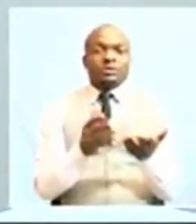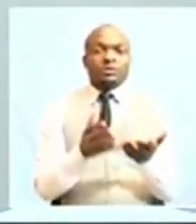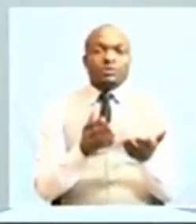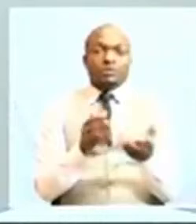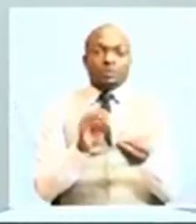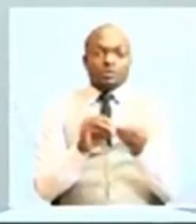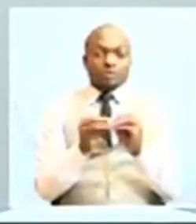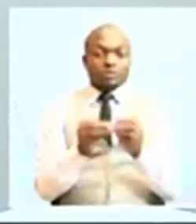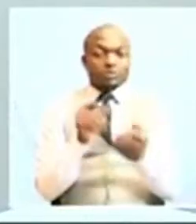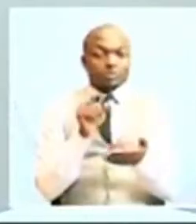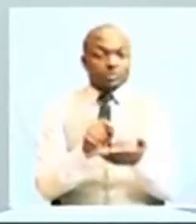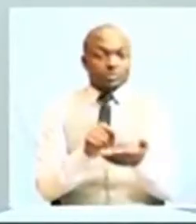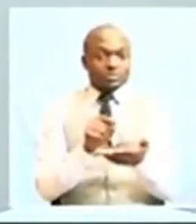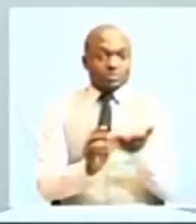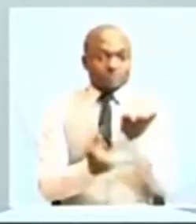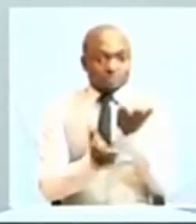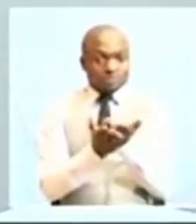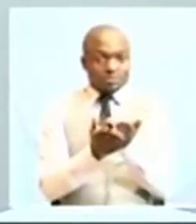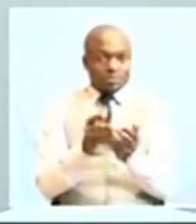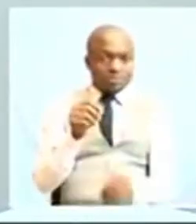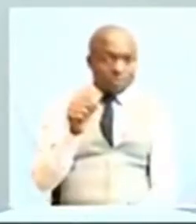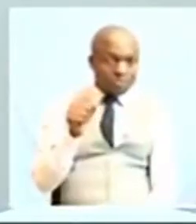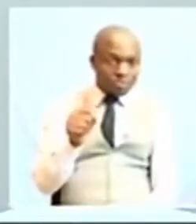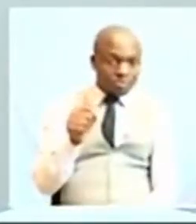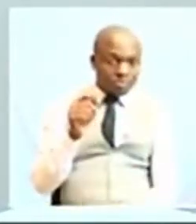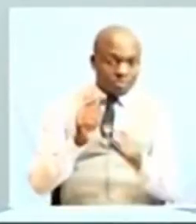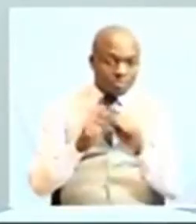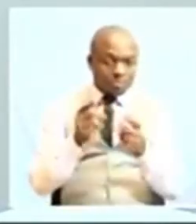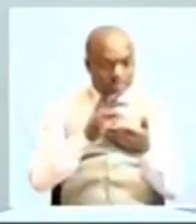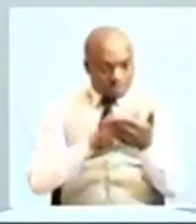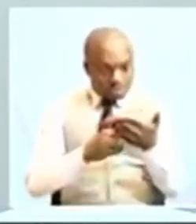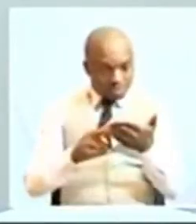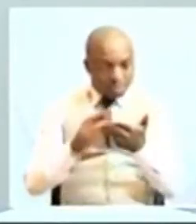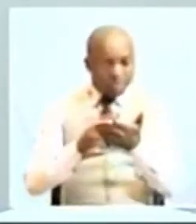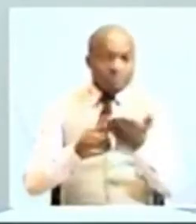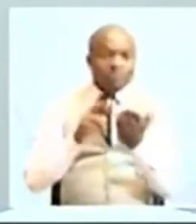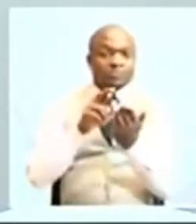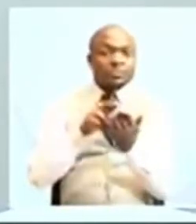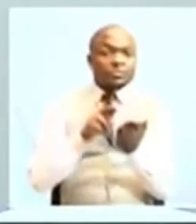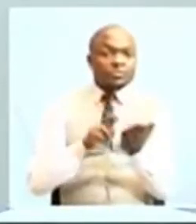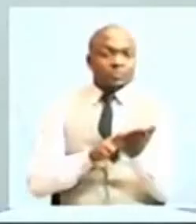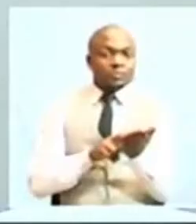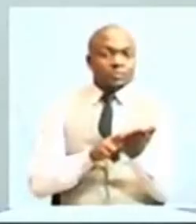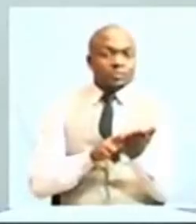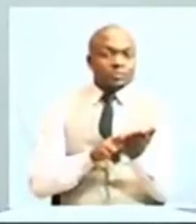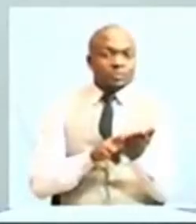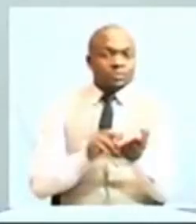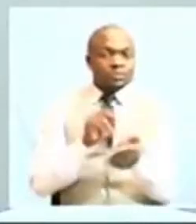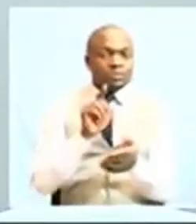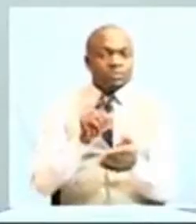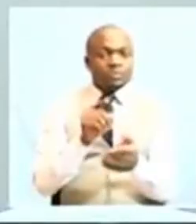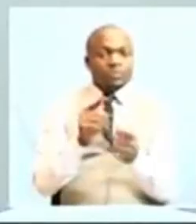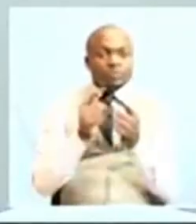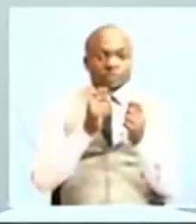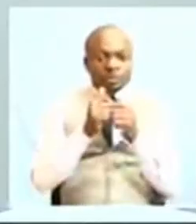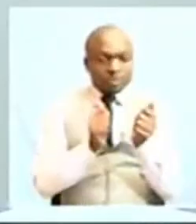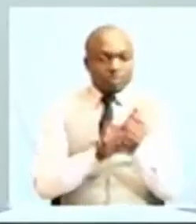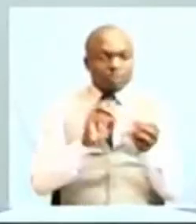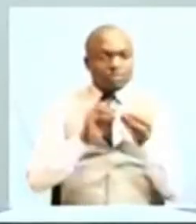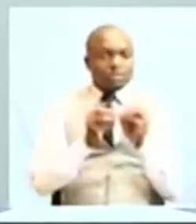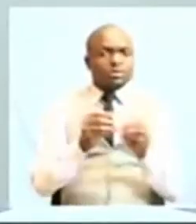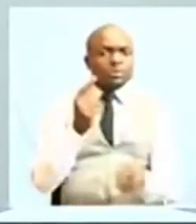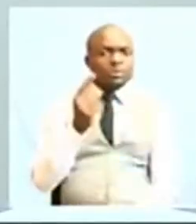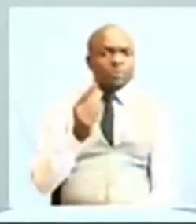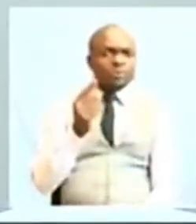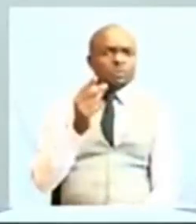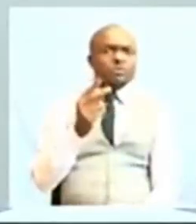This is Appendix A, but when you read the reports, you are referring to numbers 1, 2,